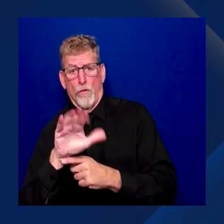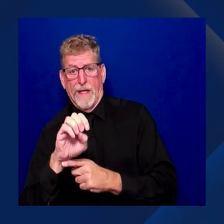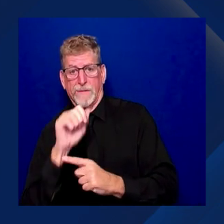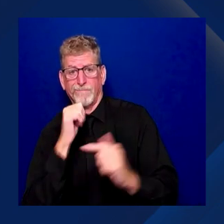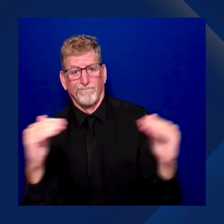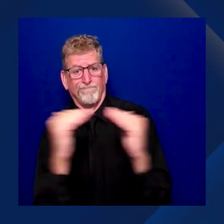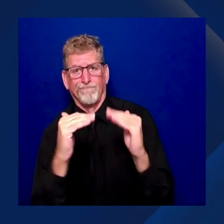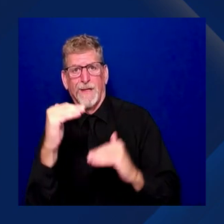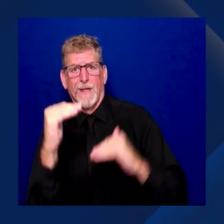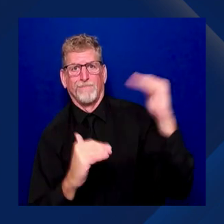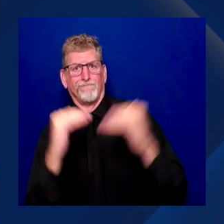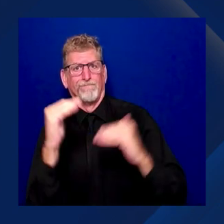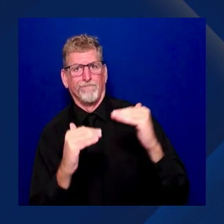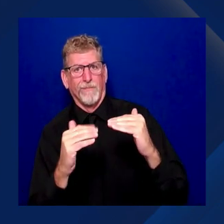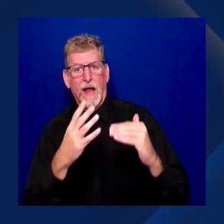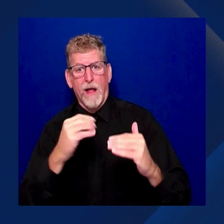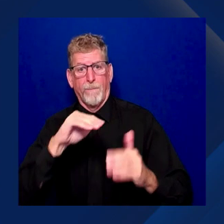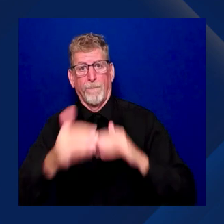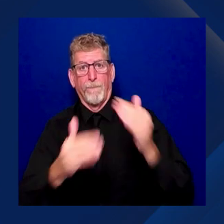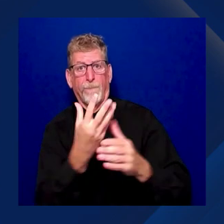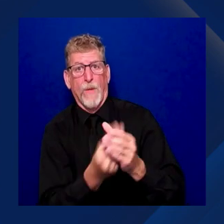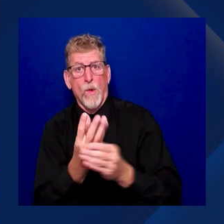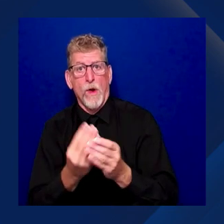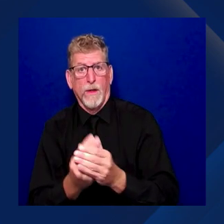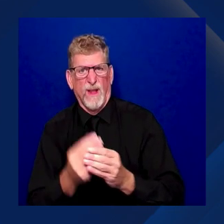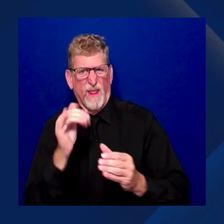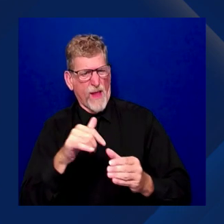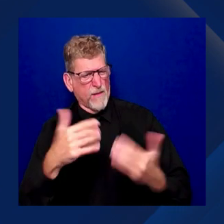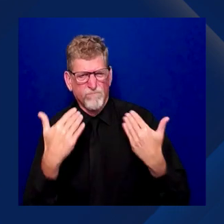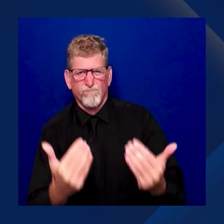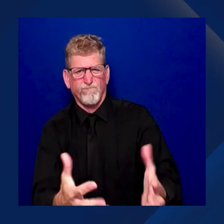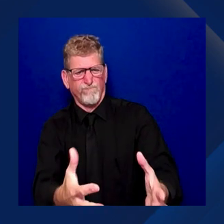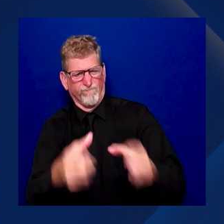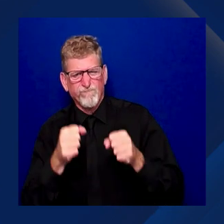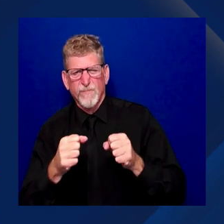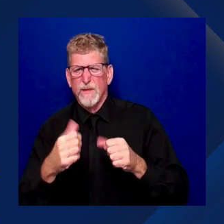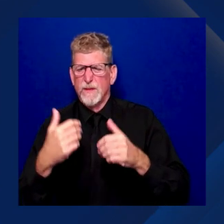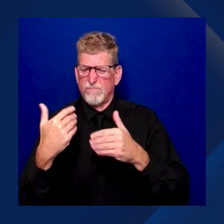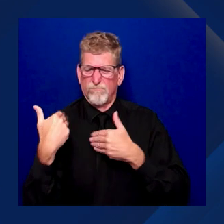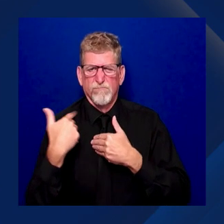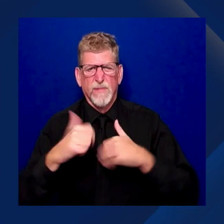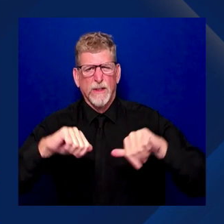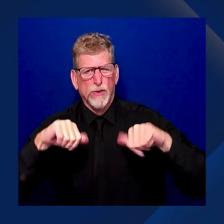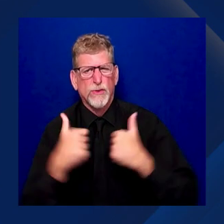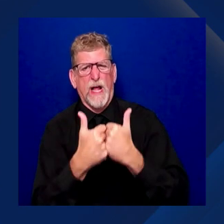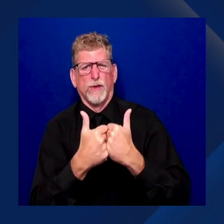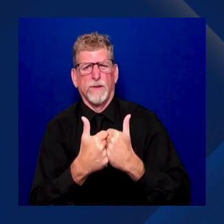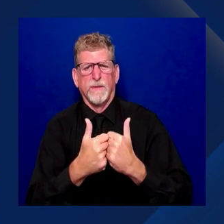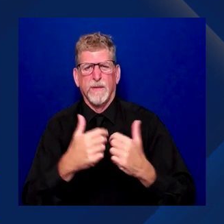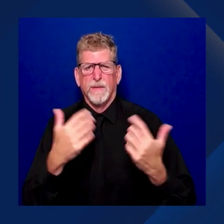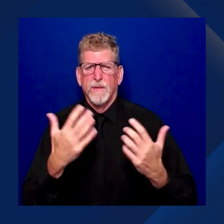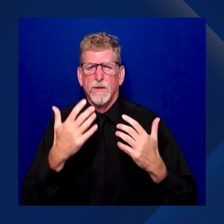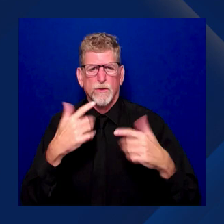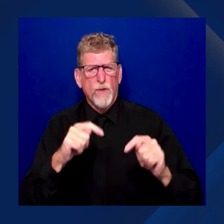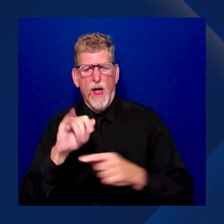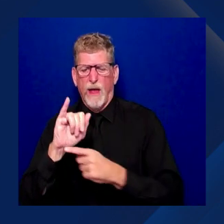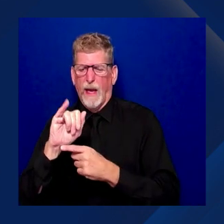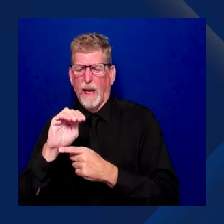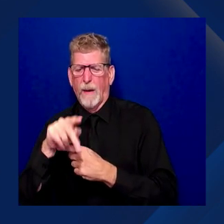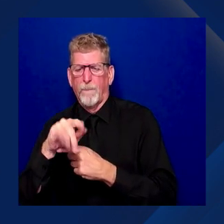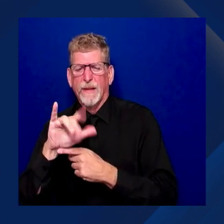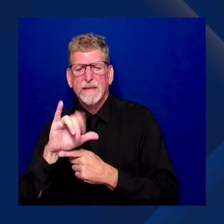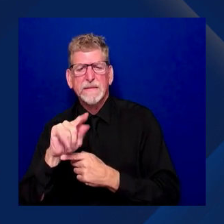the challenge of dealing with implicit bias in our healthcare delivery system. Together